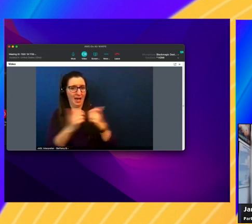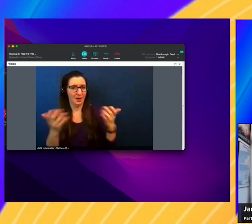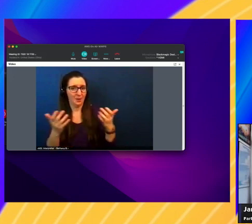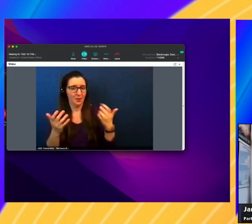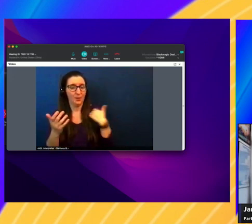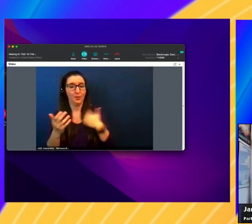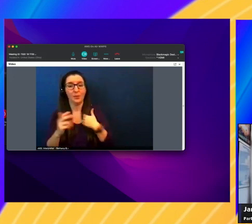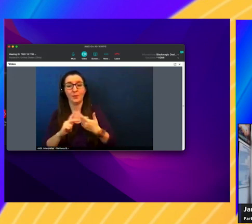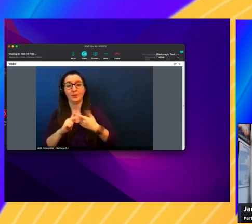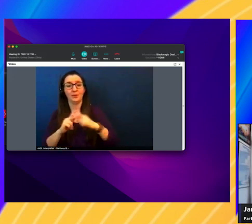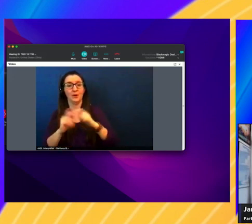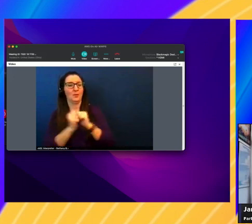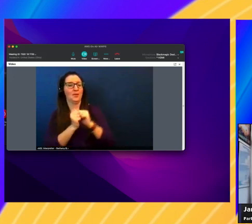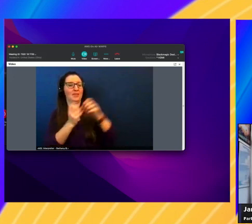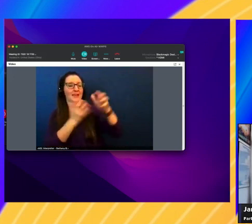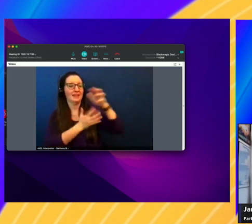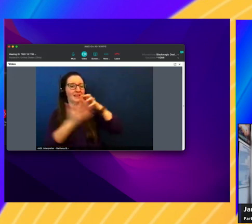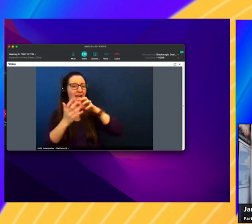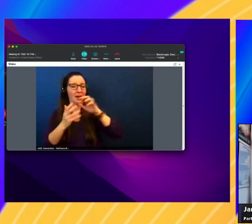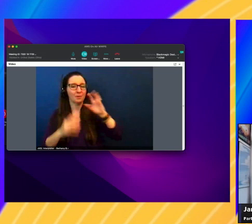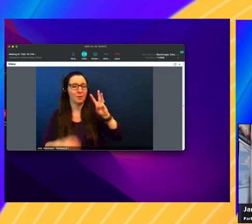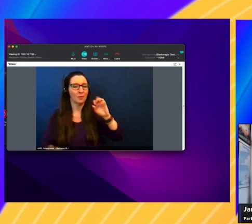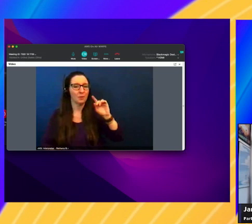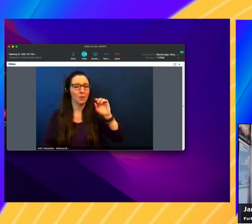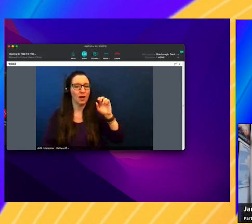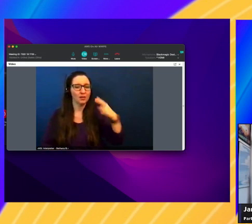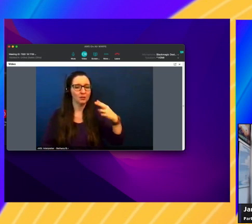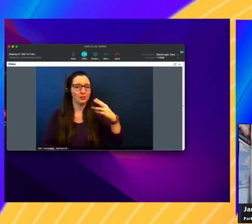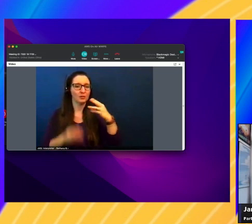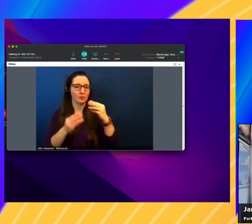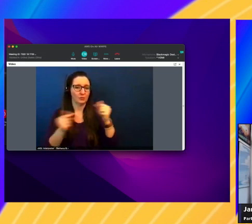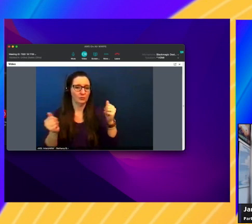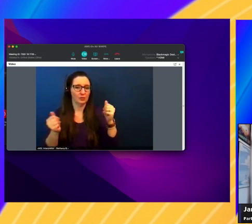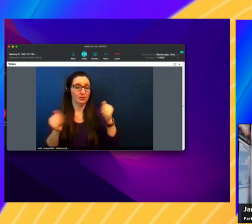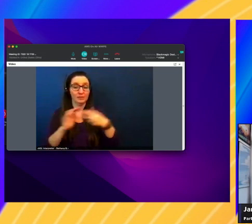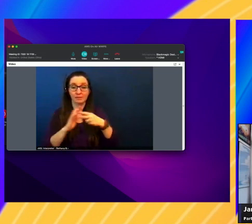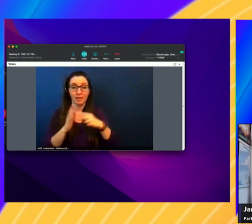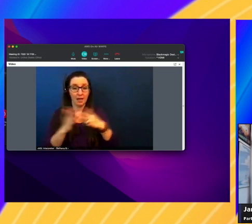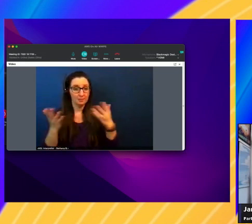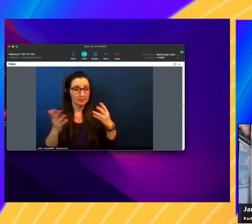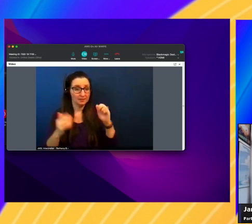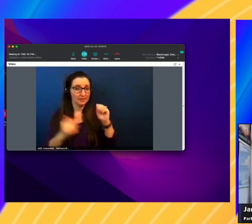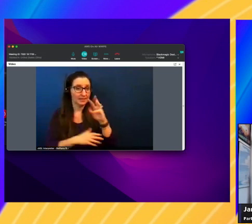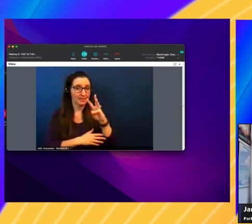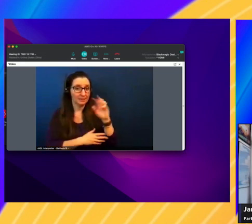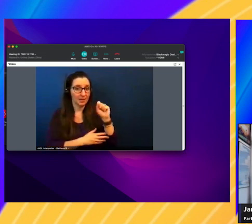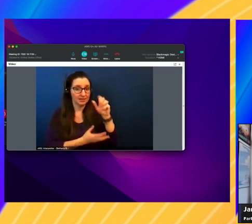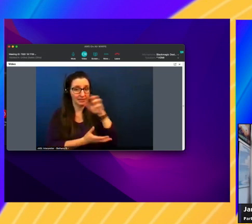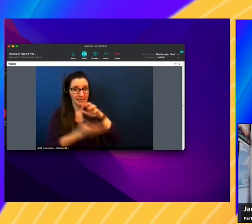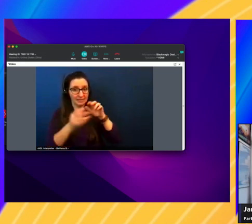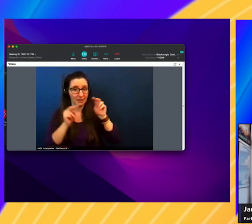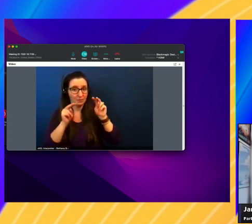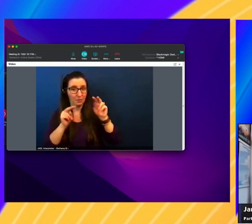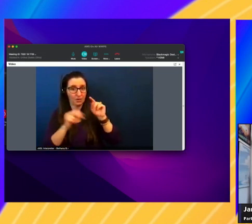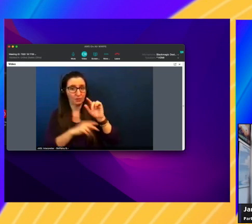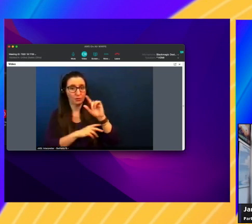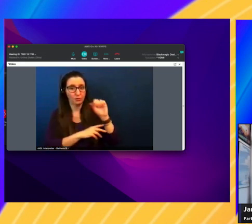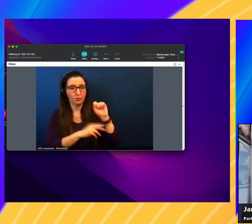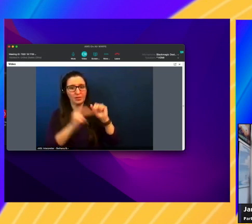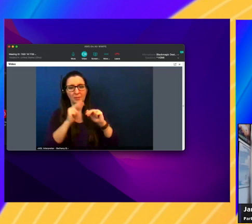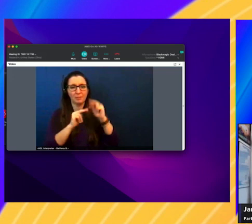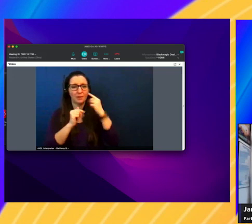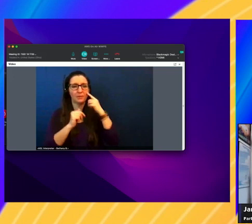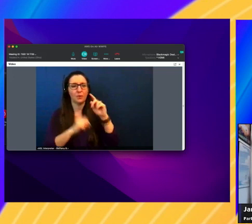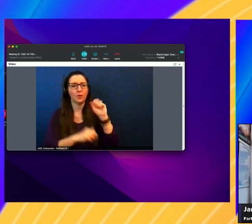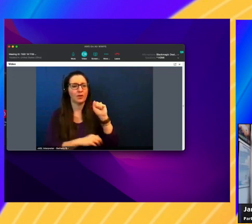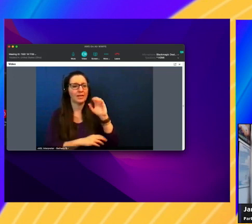CloudWatch solutions, which is we have AWS CloudWatch tools that are built for scale. And this means any data that